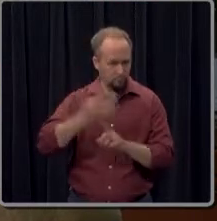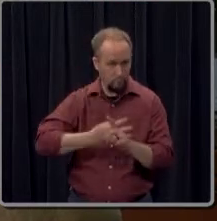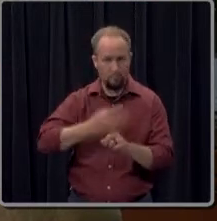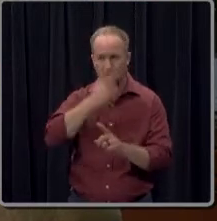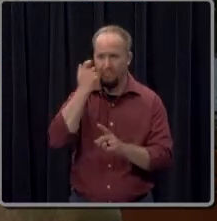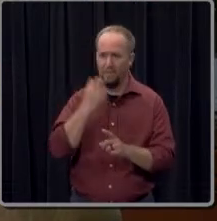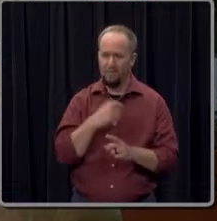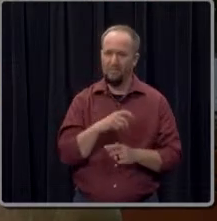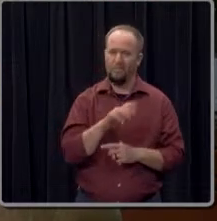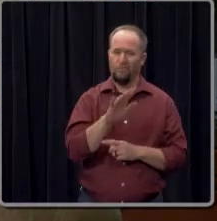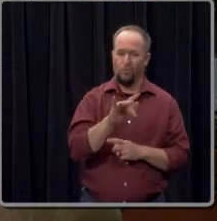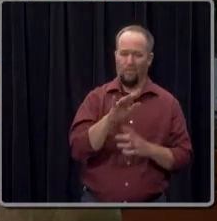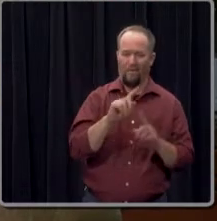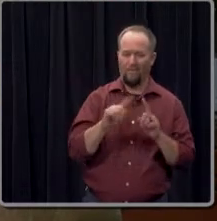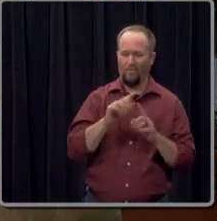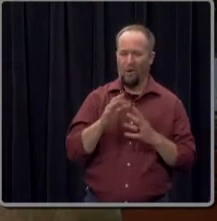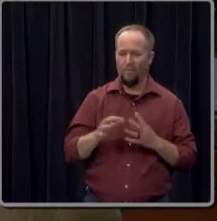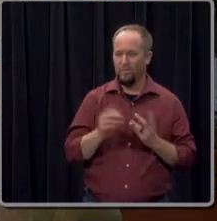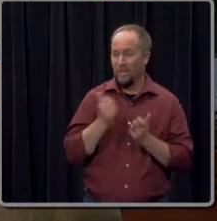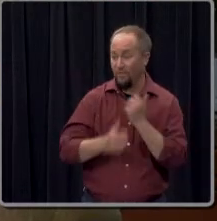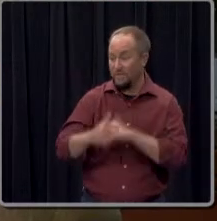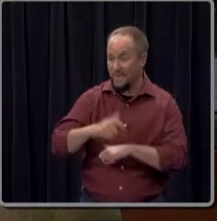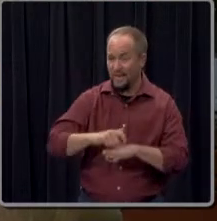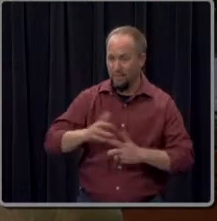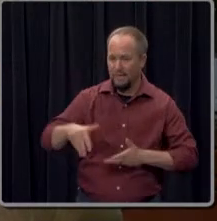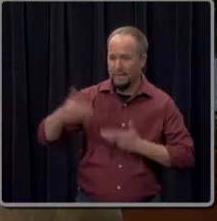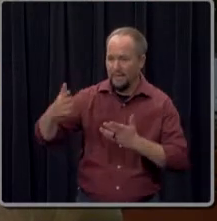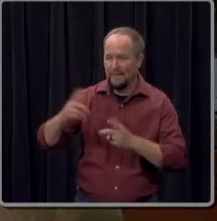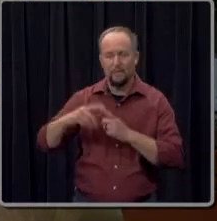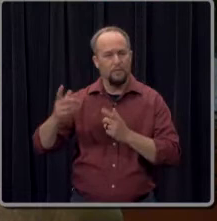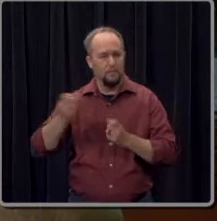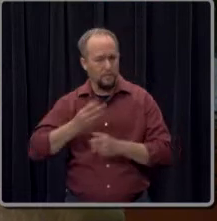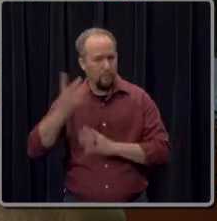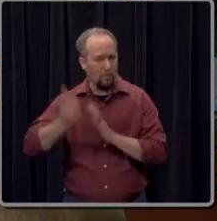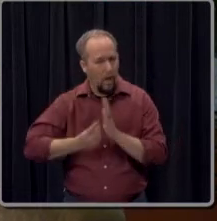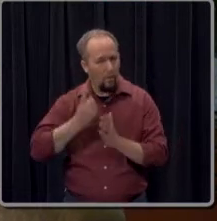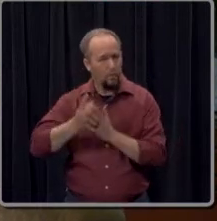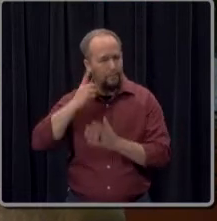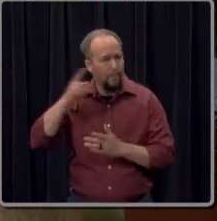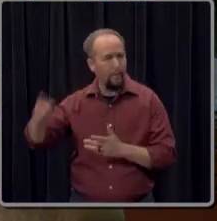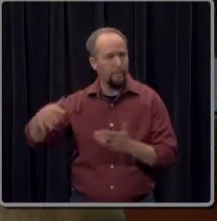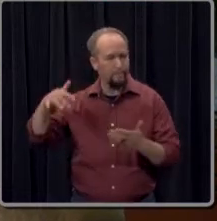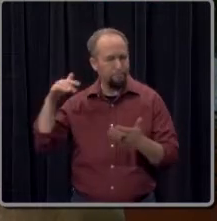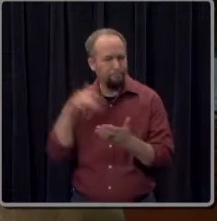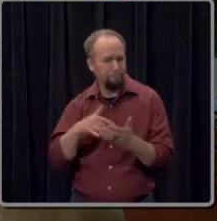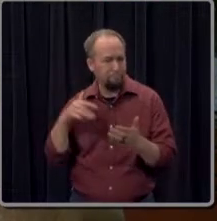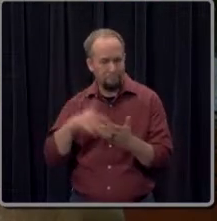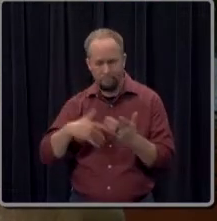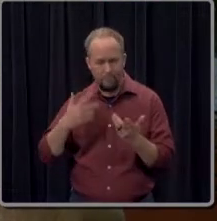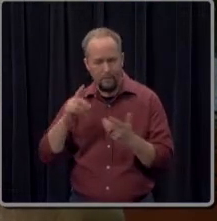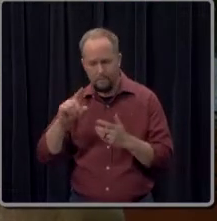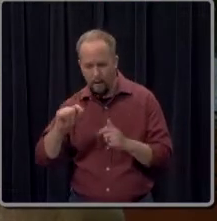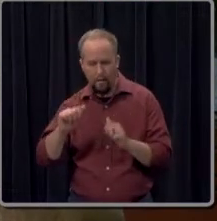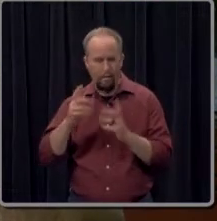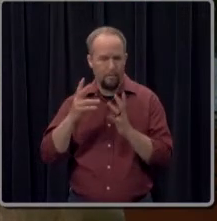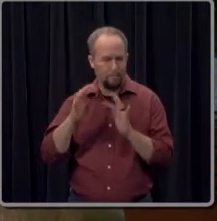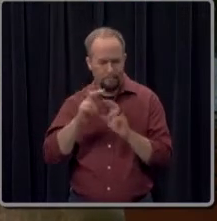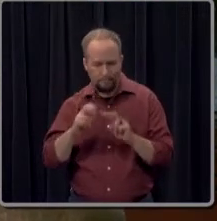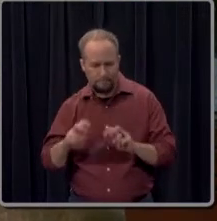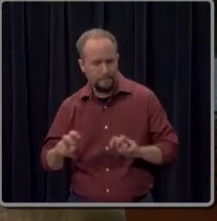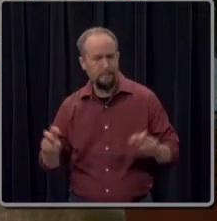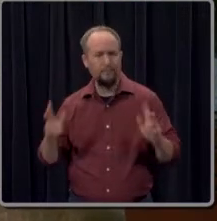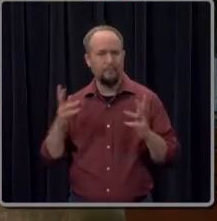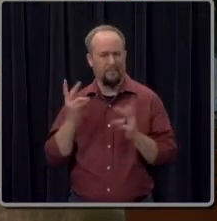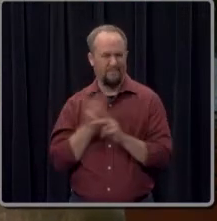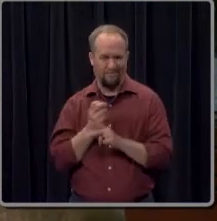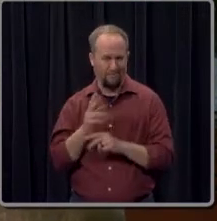those 25 options. Every time we do that, it is hours and hours on their part to see what's the data behind it. And I